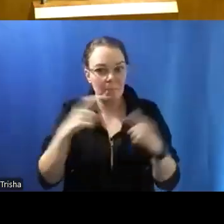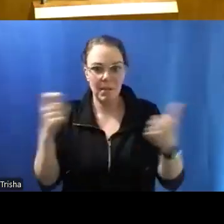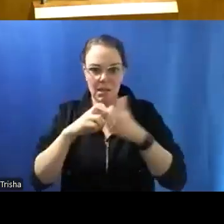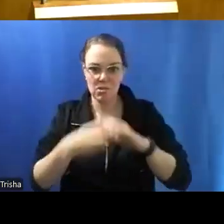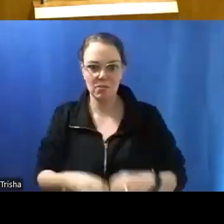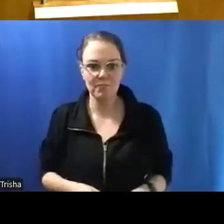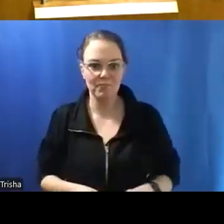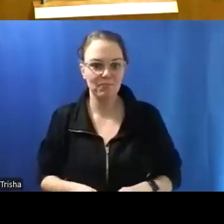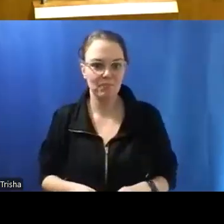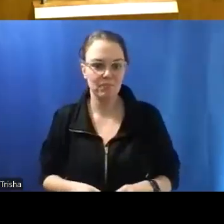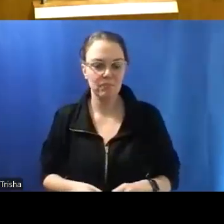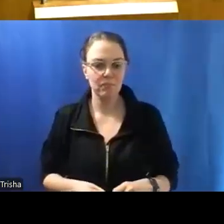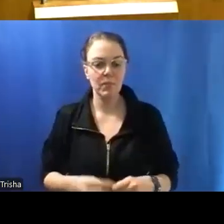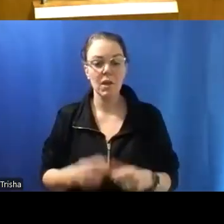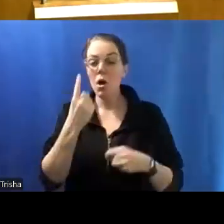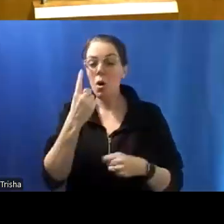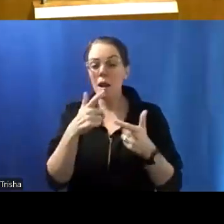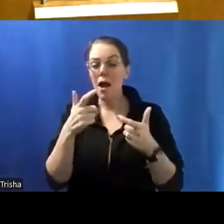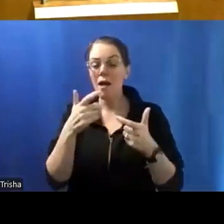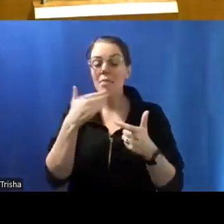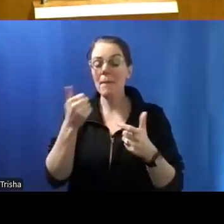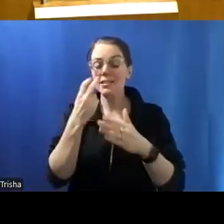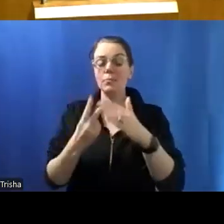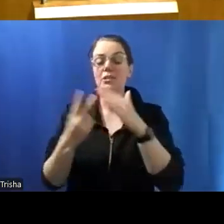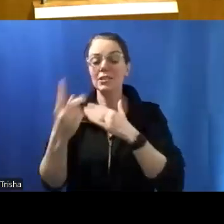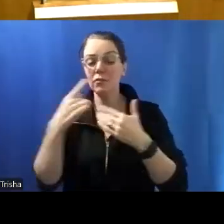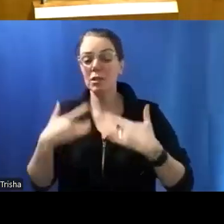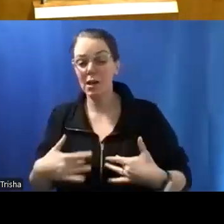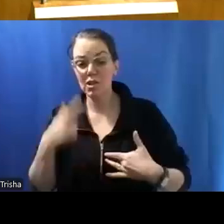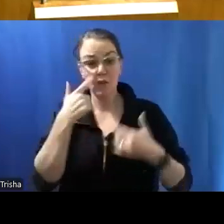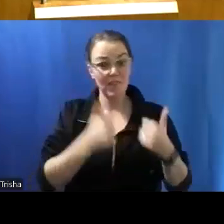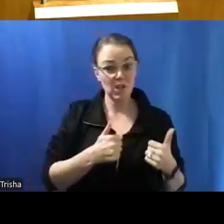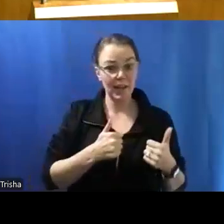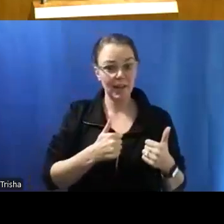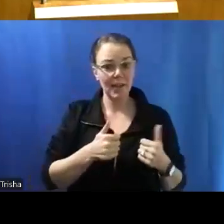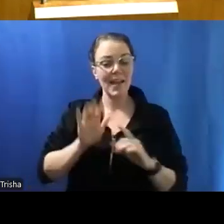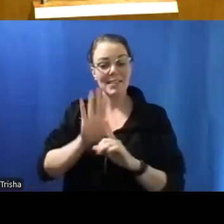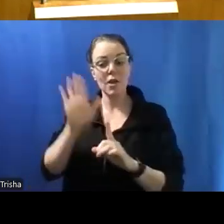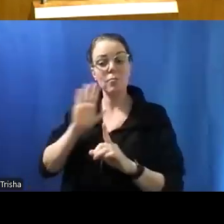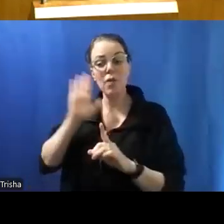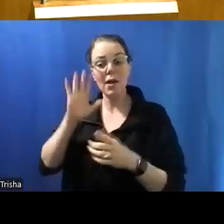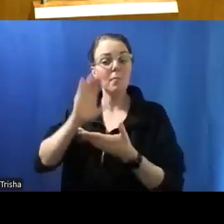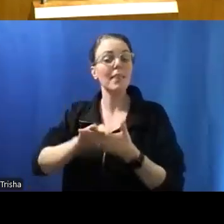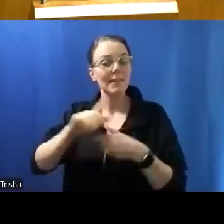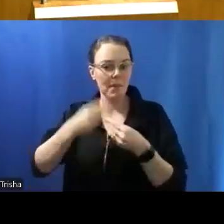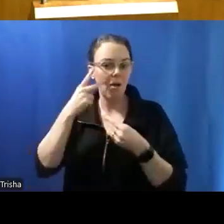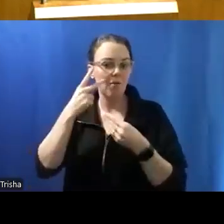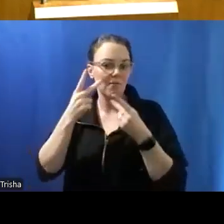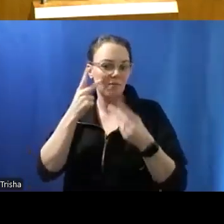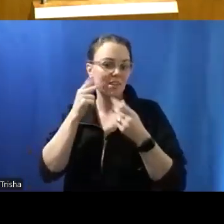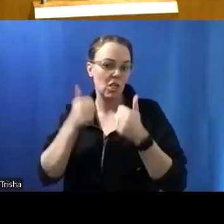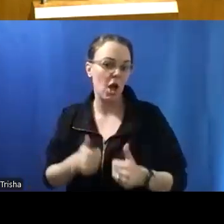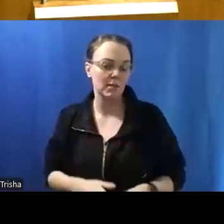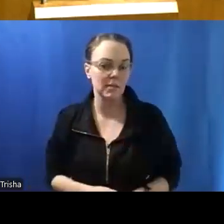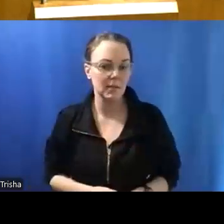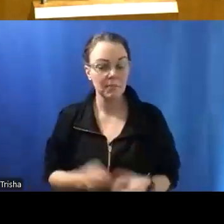One of the best predictors of depression in people who lose vision is their prior beliefs about vision loss. Many studies show that